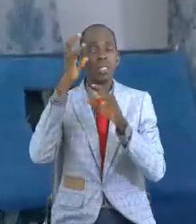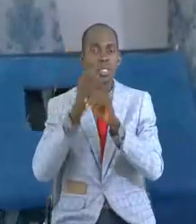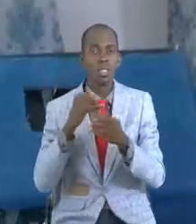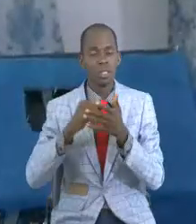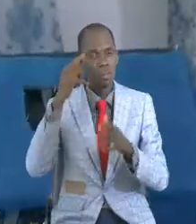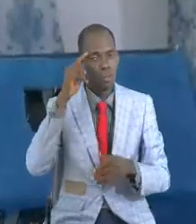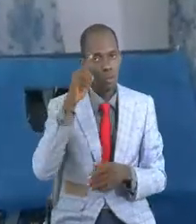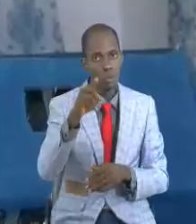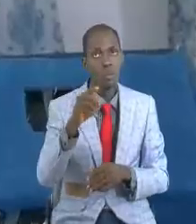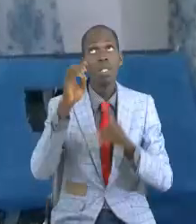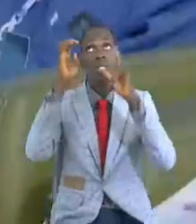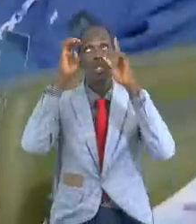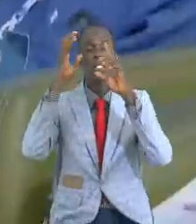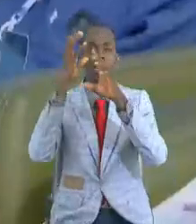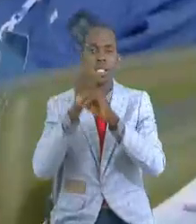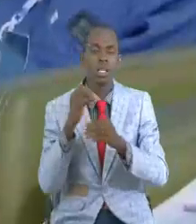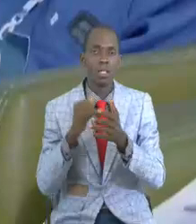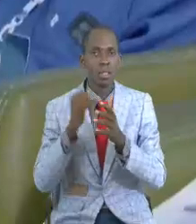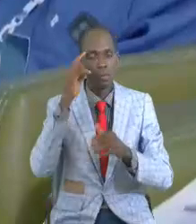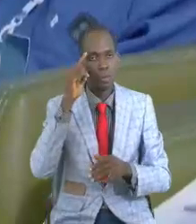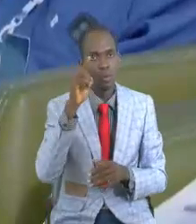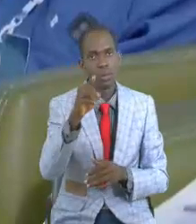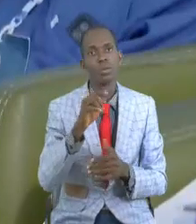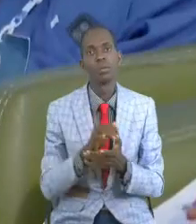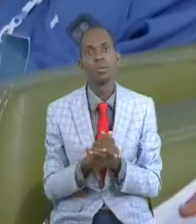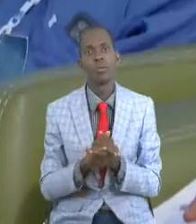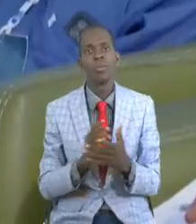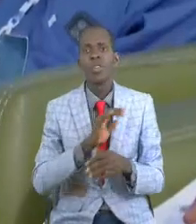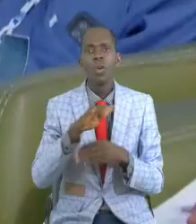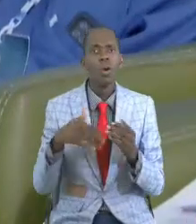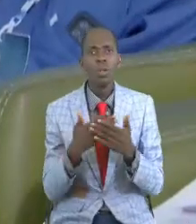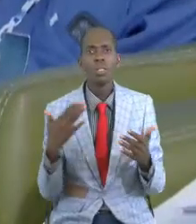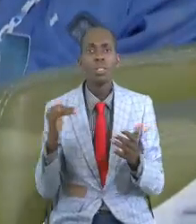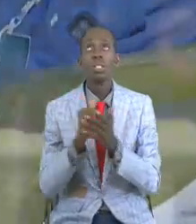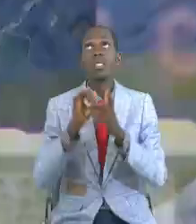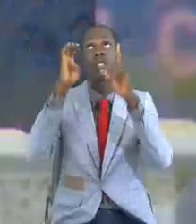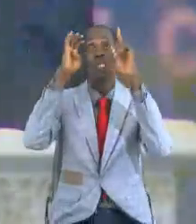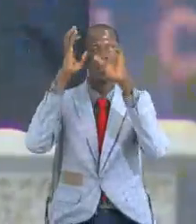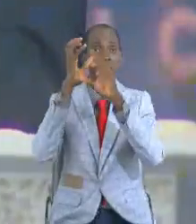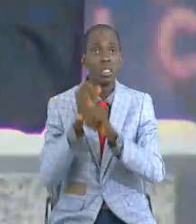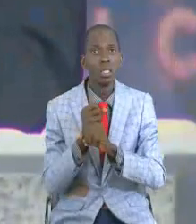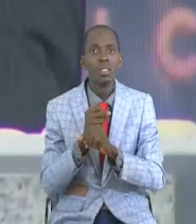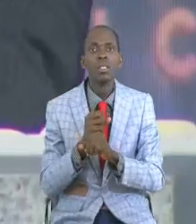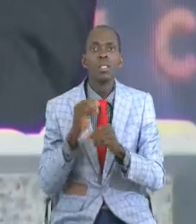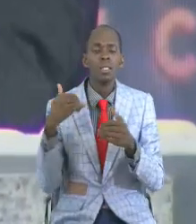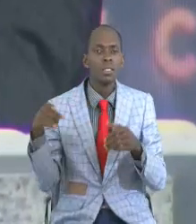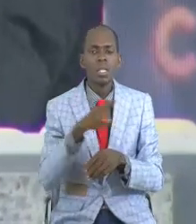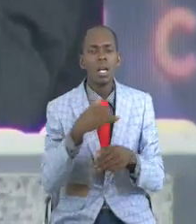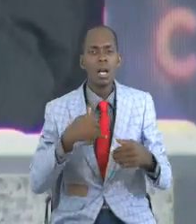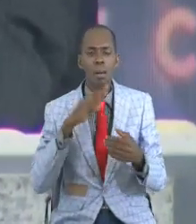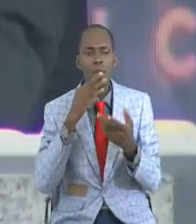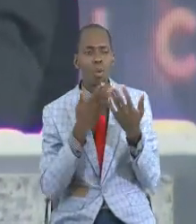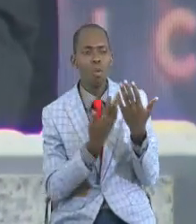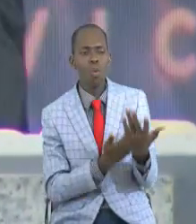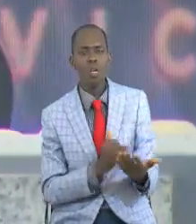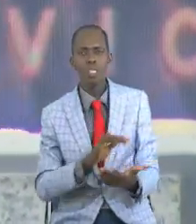said he obtained for you. And all those things he obtained, they've been waiting there for years. And